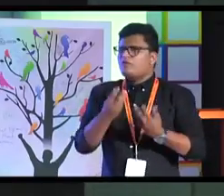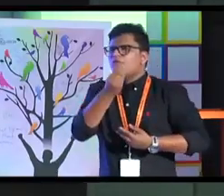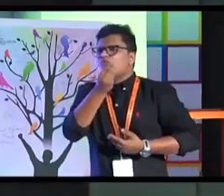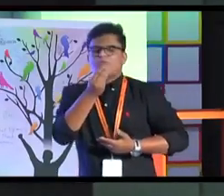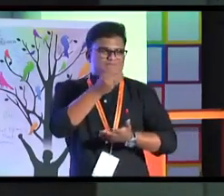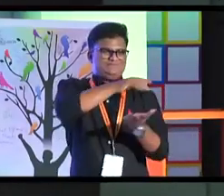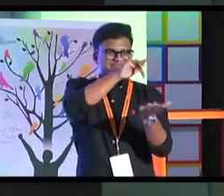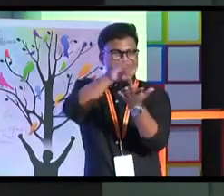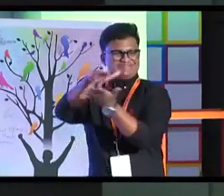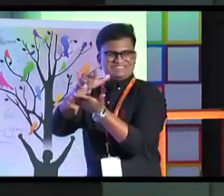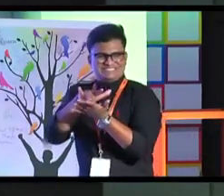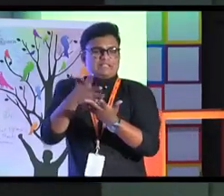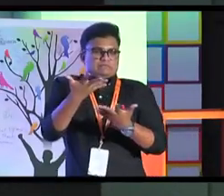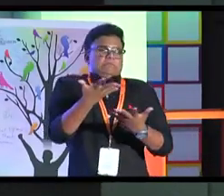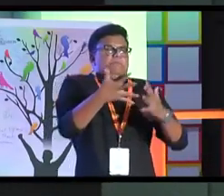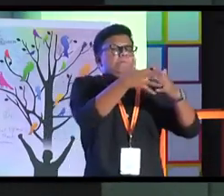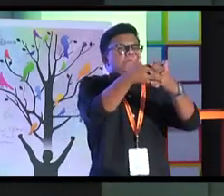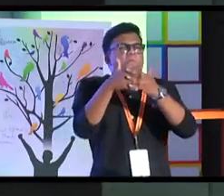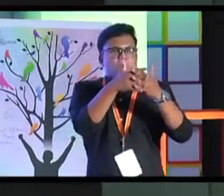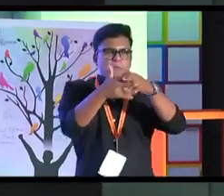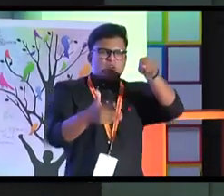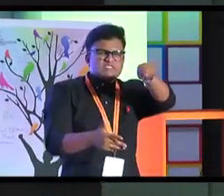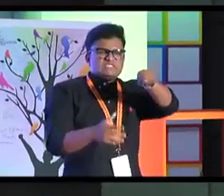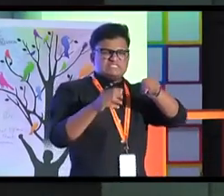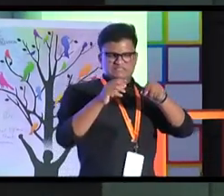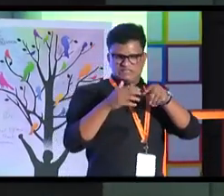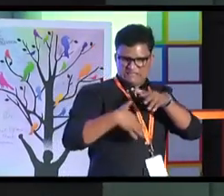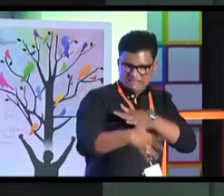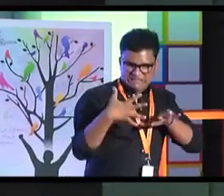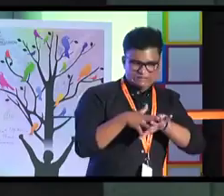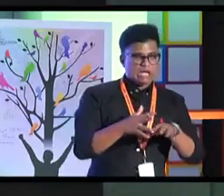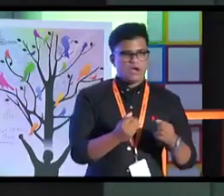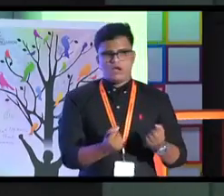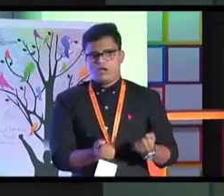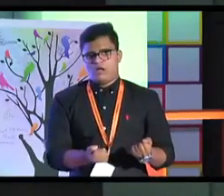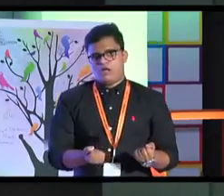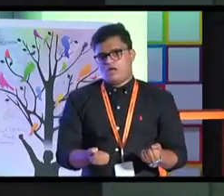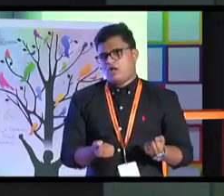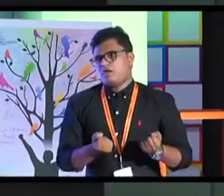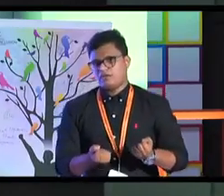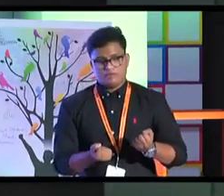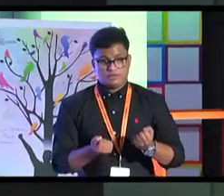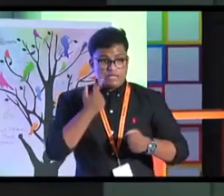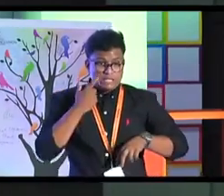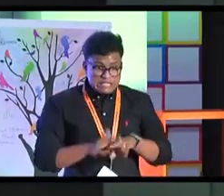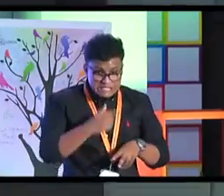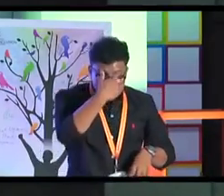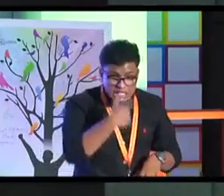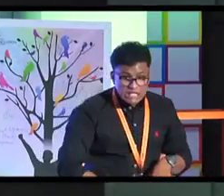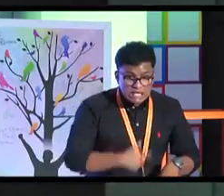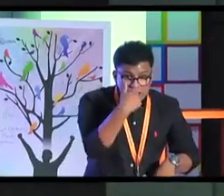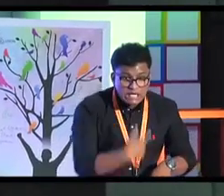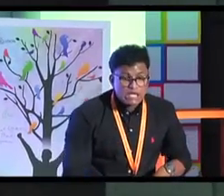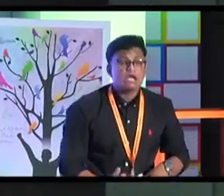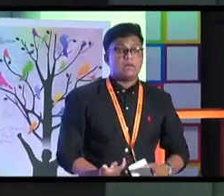like America, access is the issue. So what happens, as you can all imagine, if the child is not able to go to the school